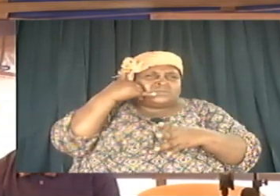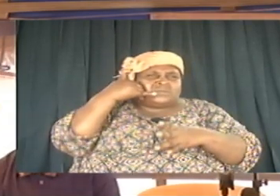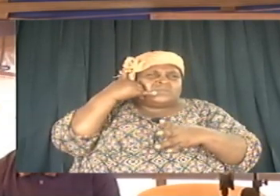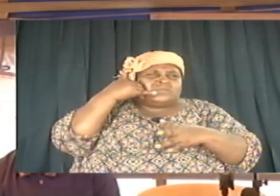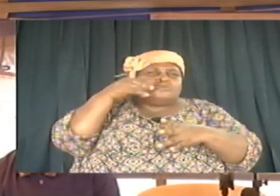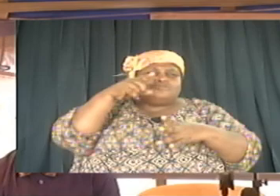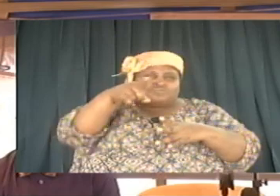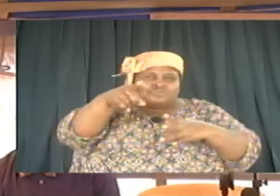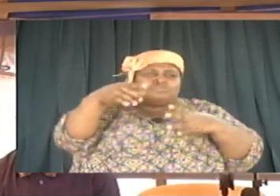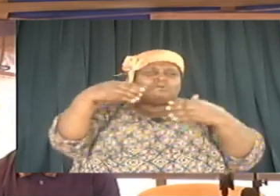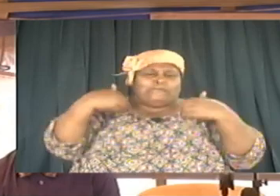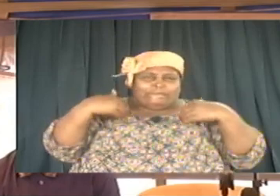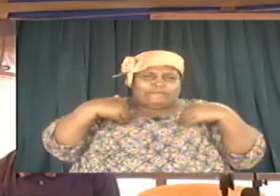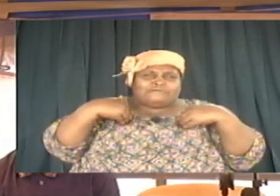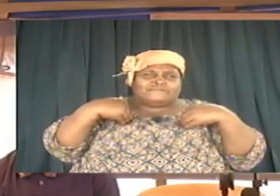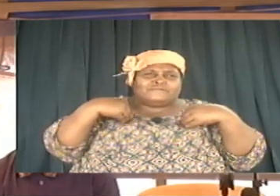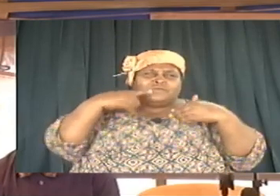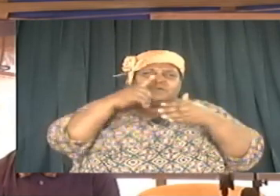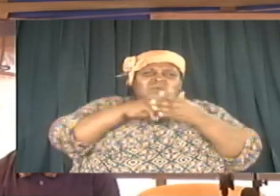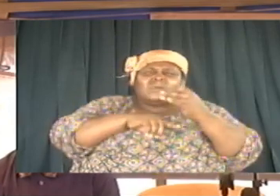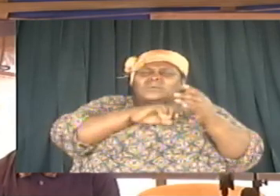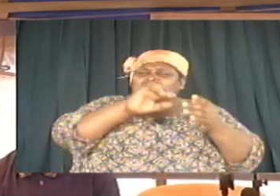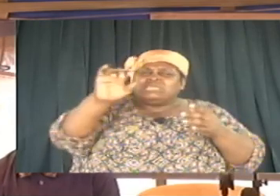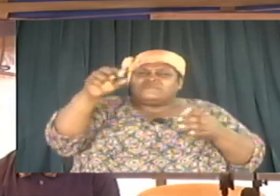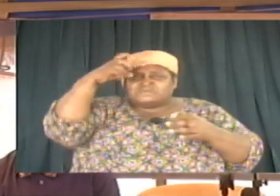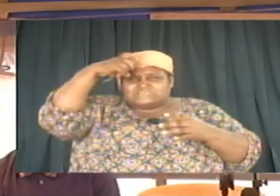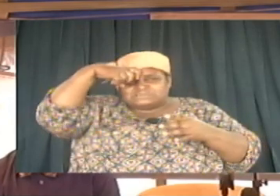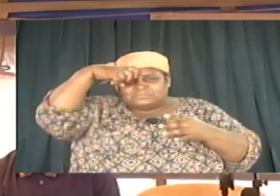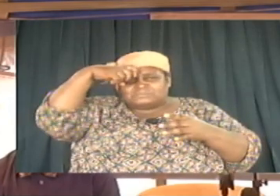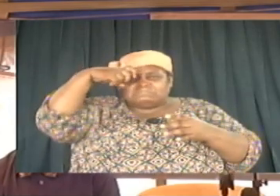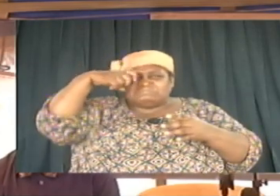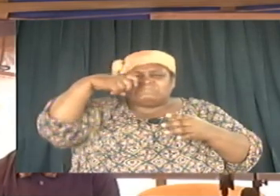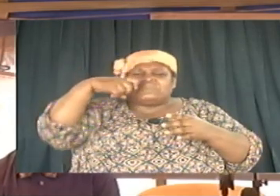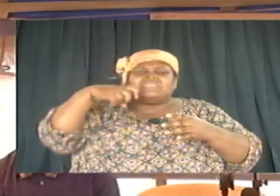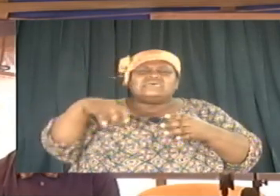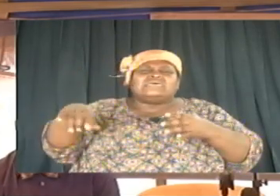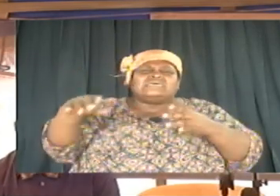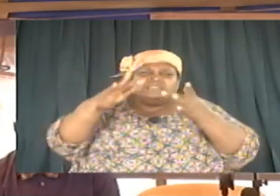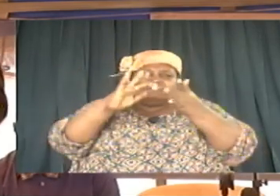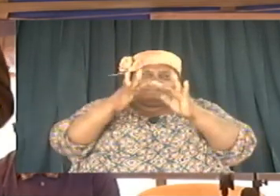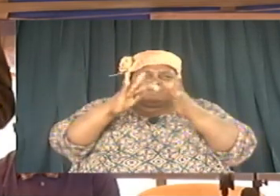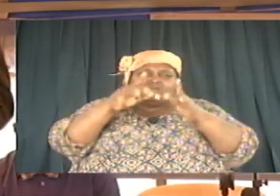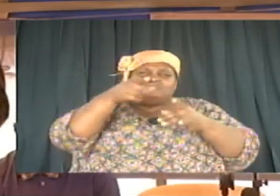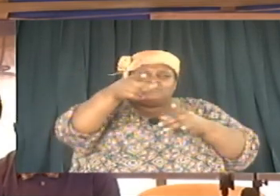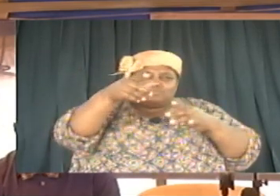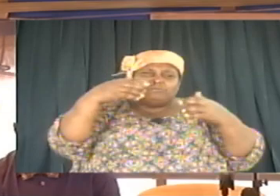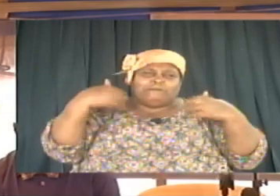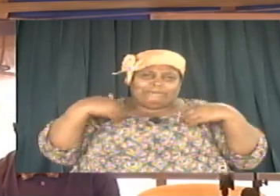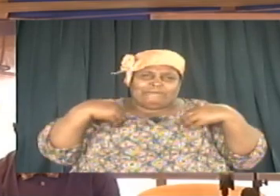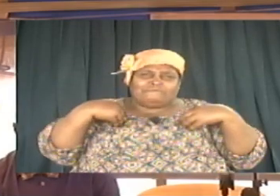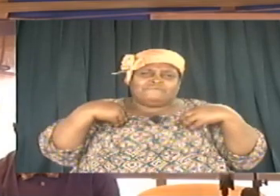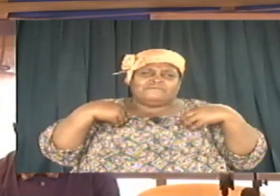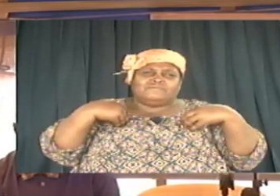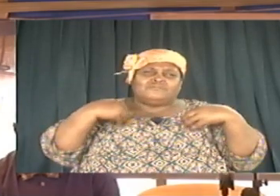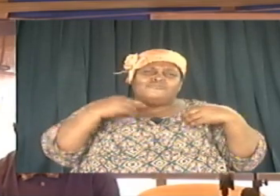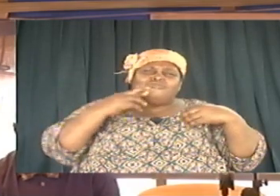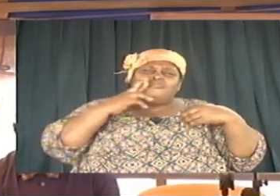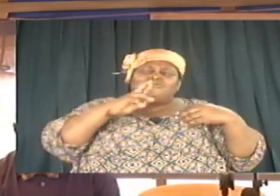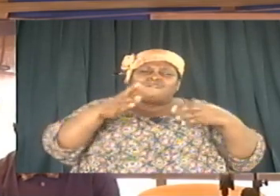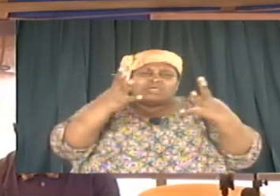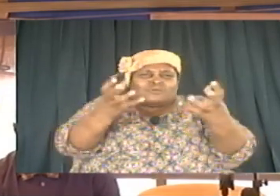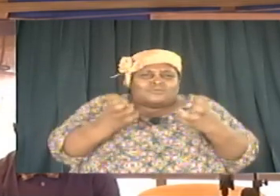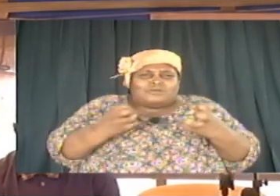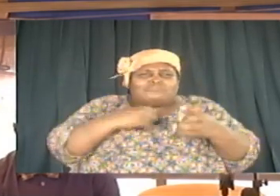you have, whatever smart instrument you have. I really want all our focus right